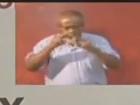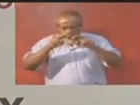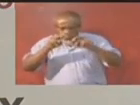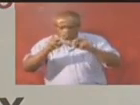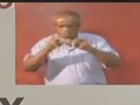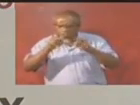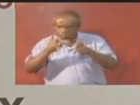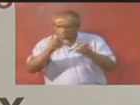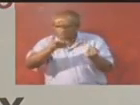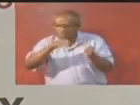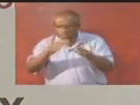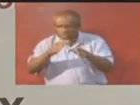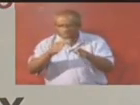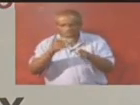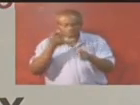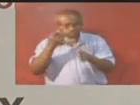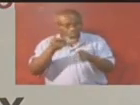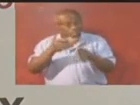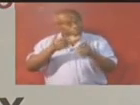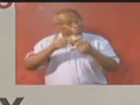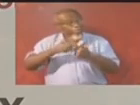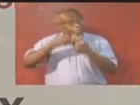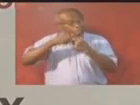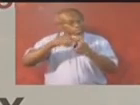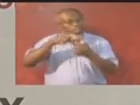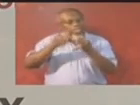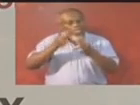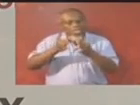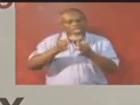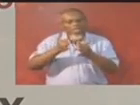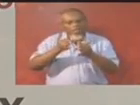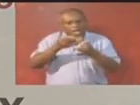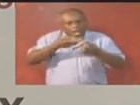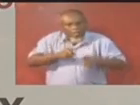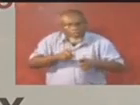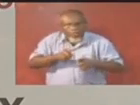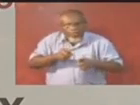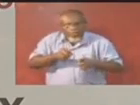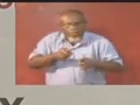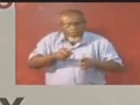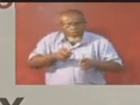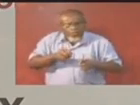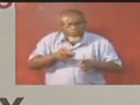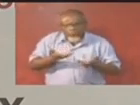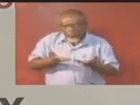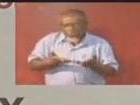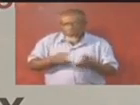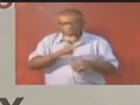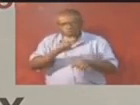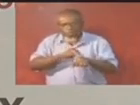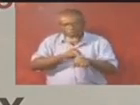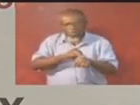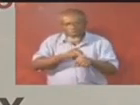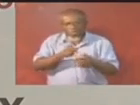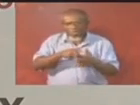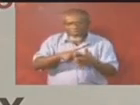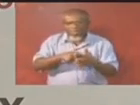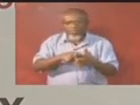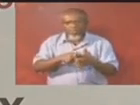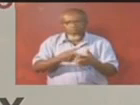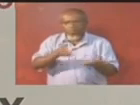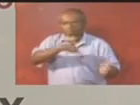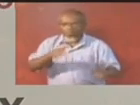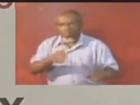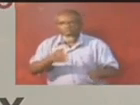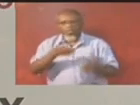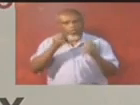those that occur quickly in the community. We do monitor to see if we're missing anything there. We're also looking at